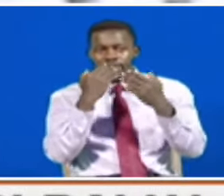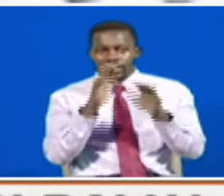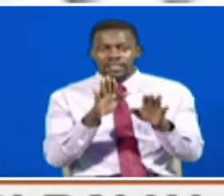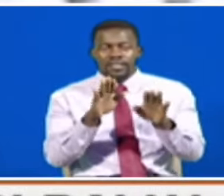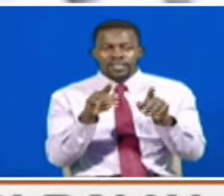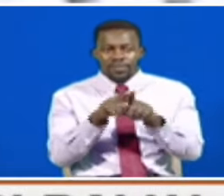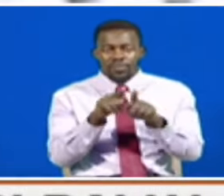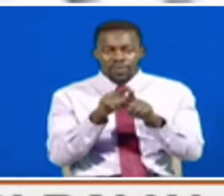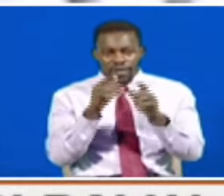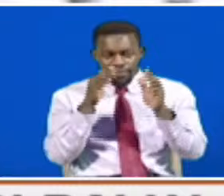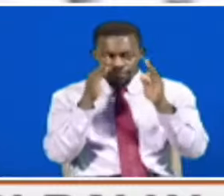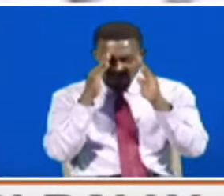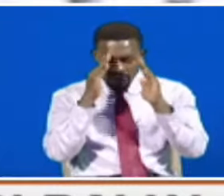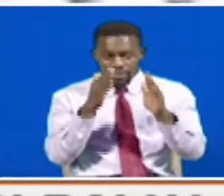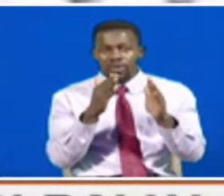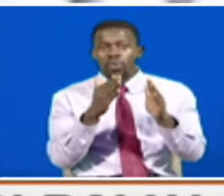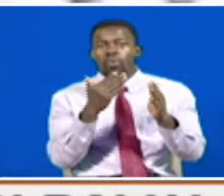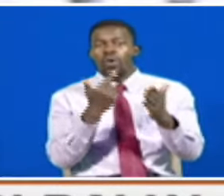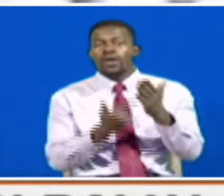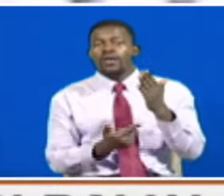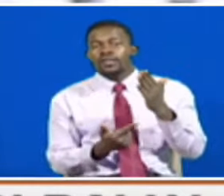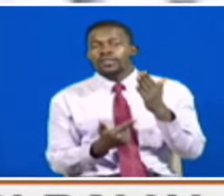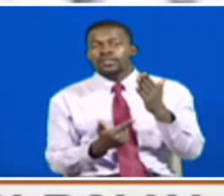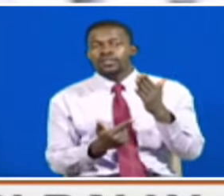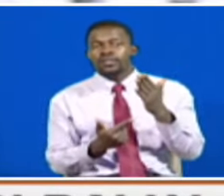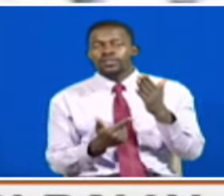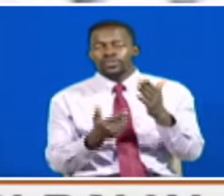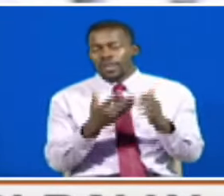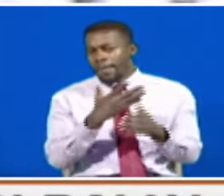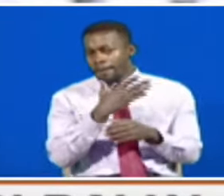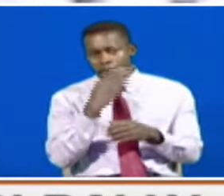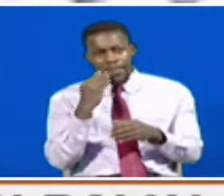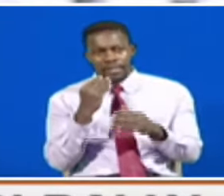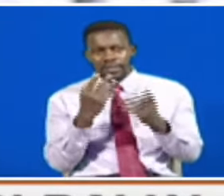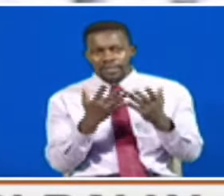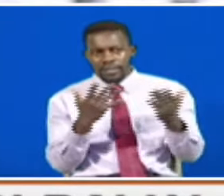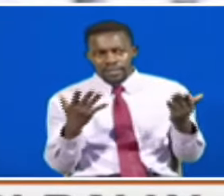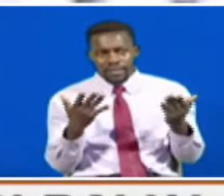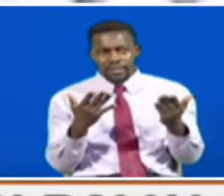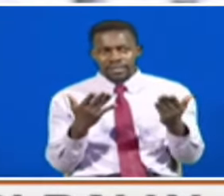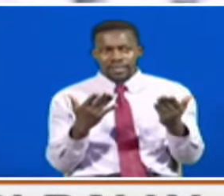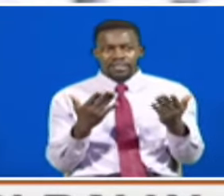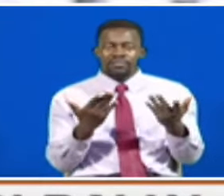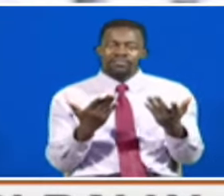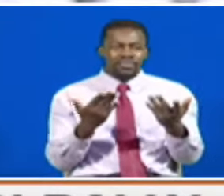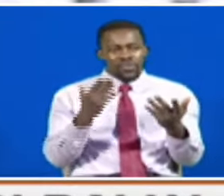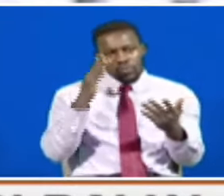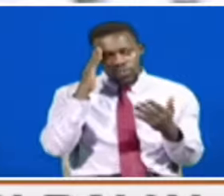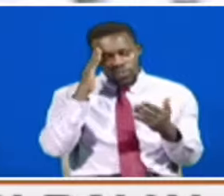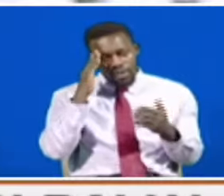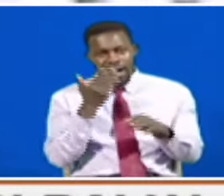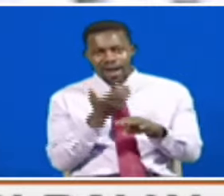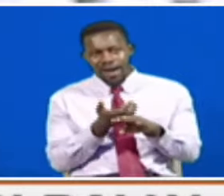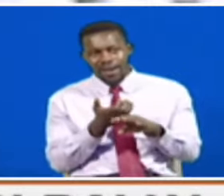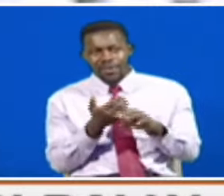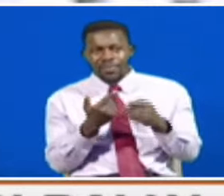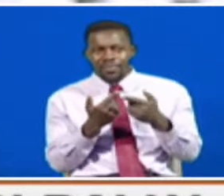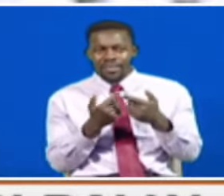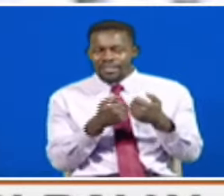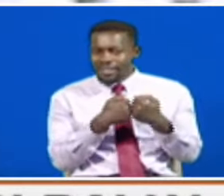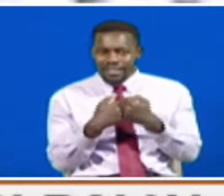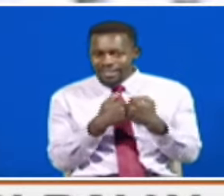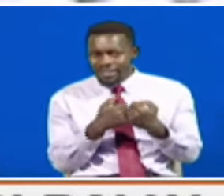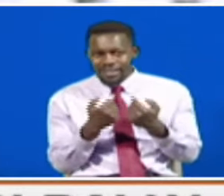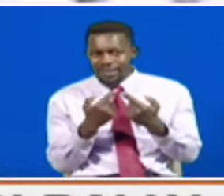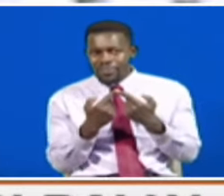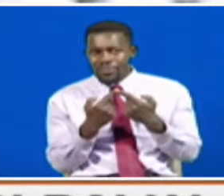Really looking forward to the race. We know it's rain season as well, so it's going to be probably a different challenge than what we've